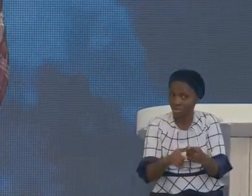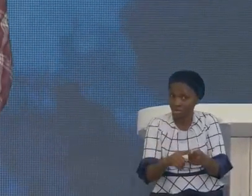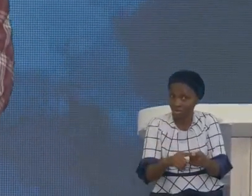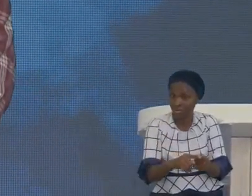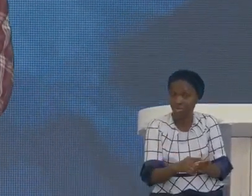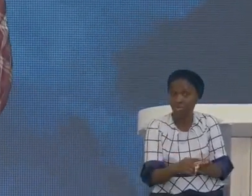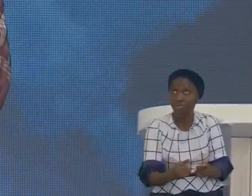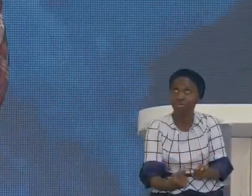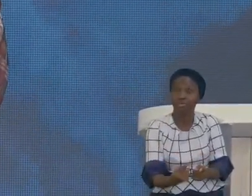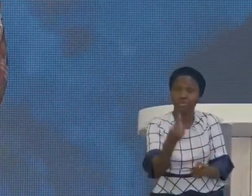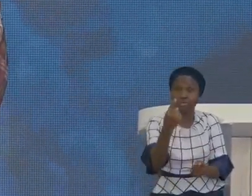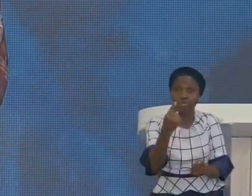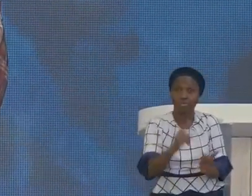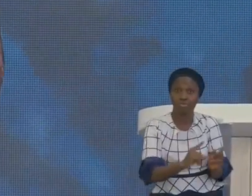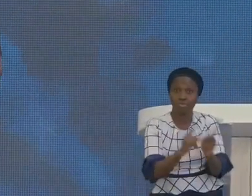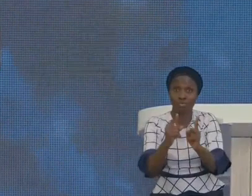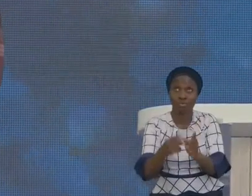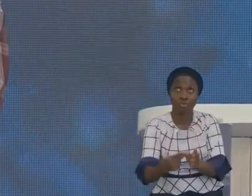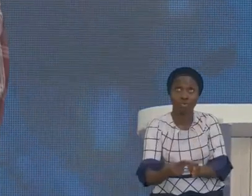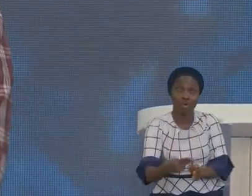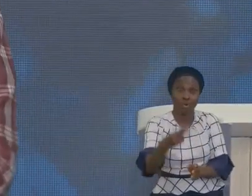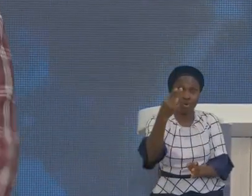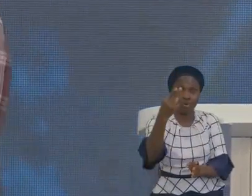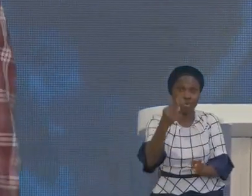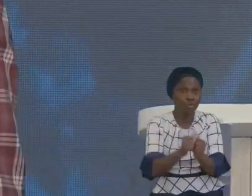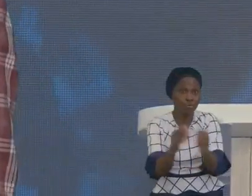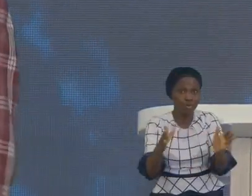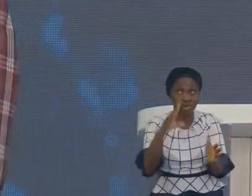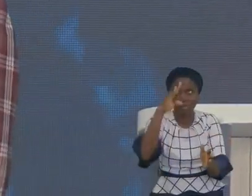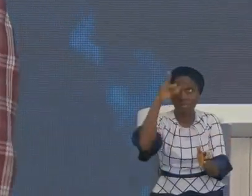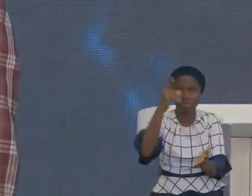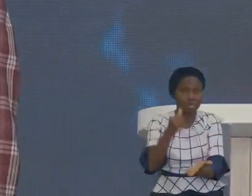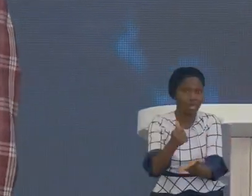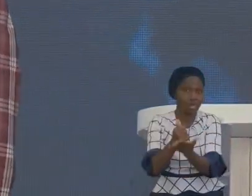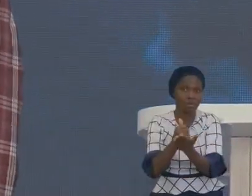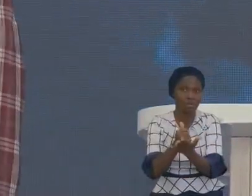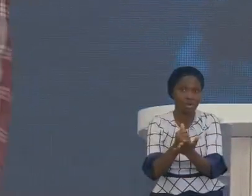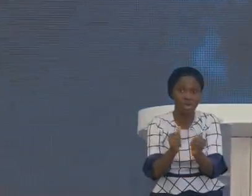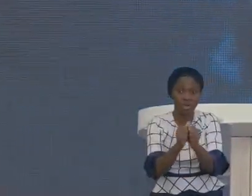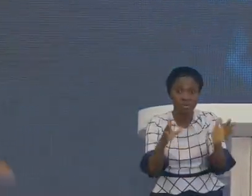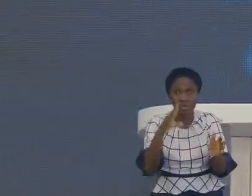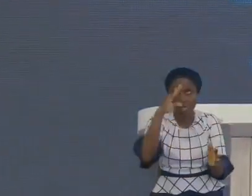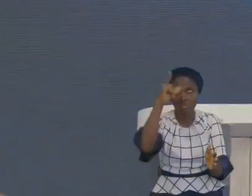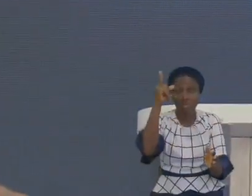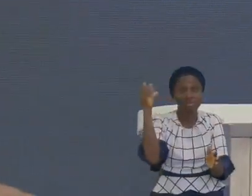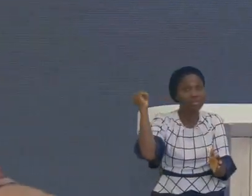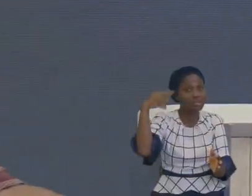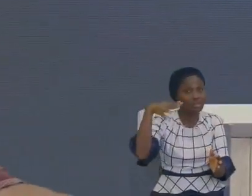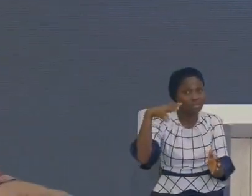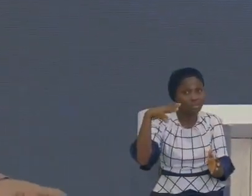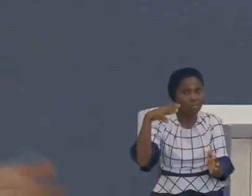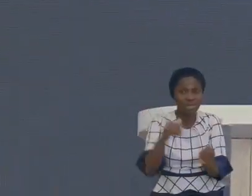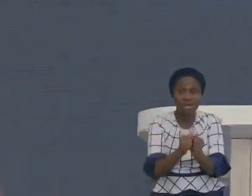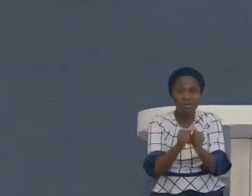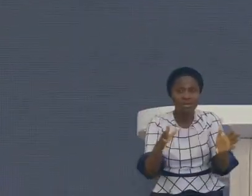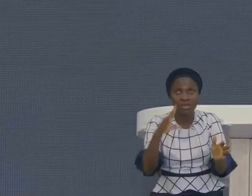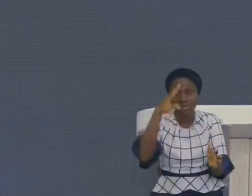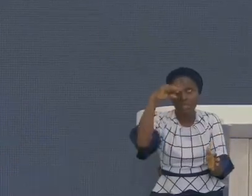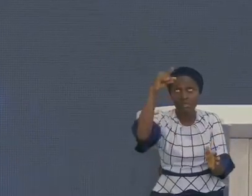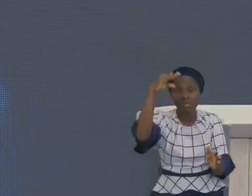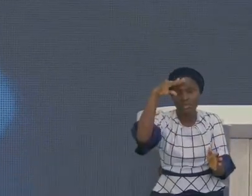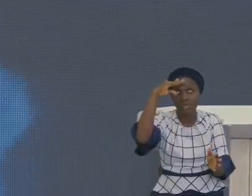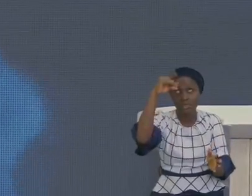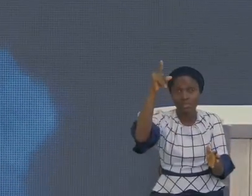without his grace, without his enablement. How can you liberate yourself from all